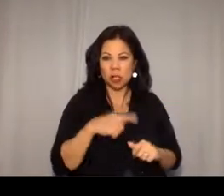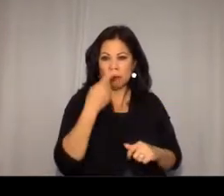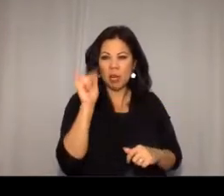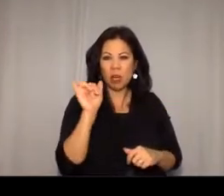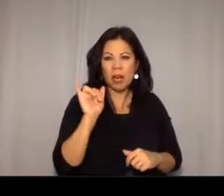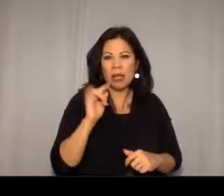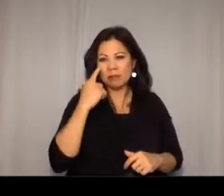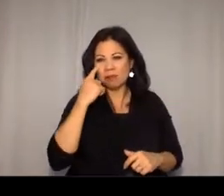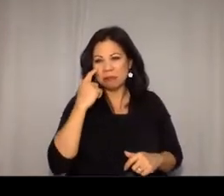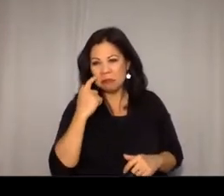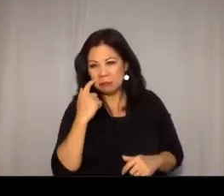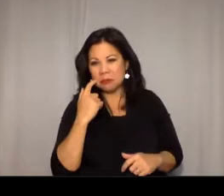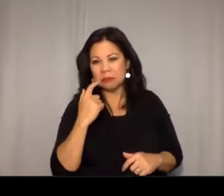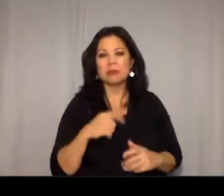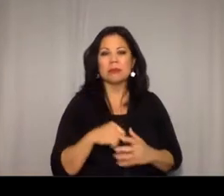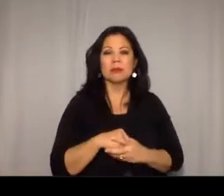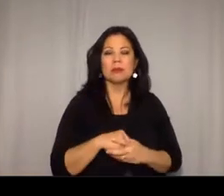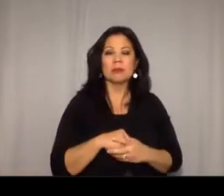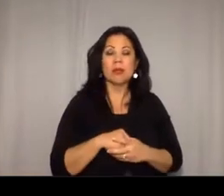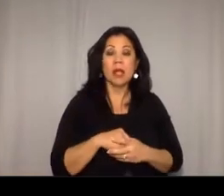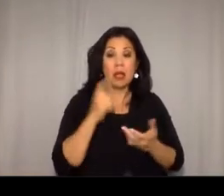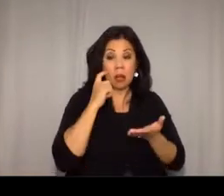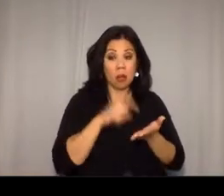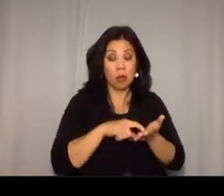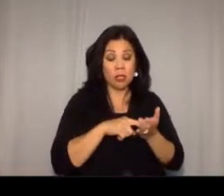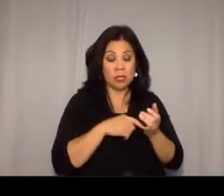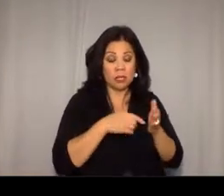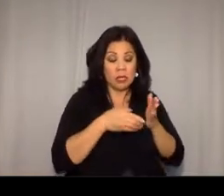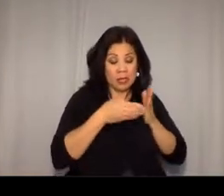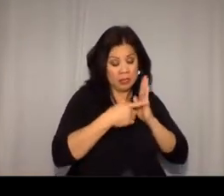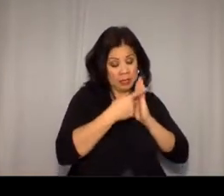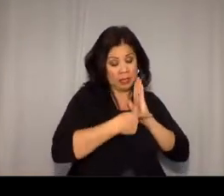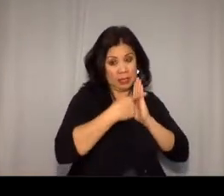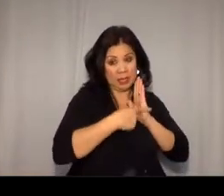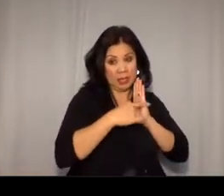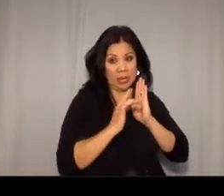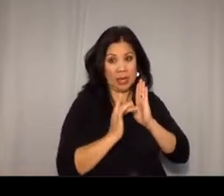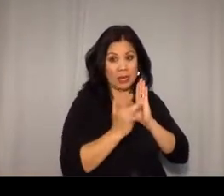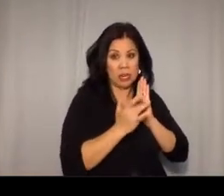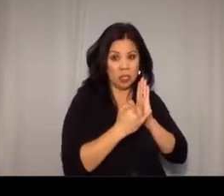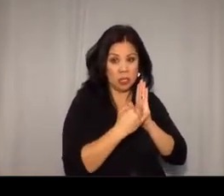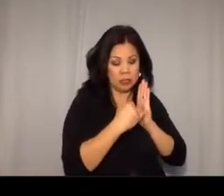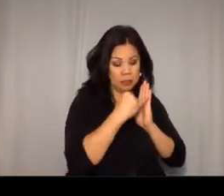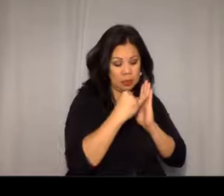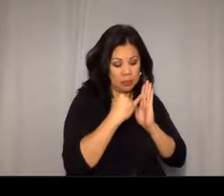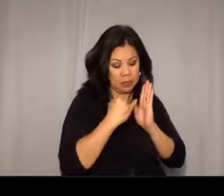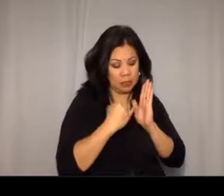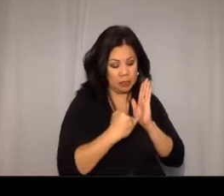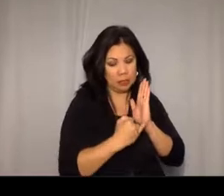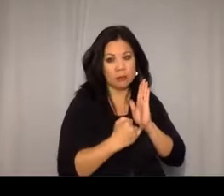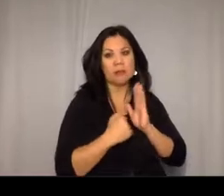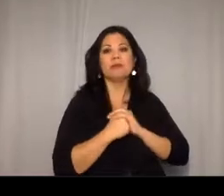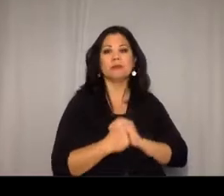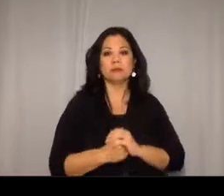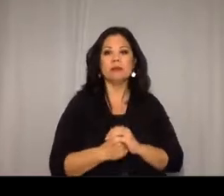it in red. Notice it touches the edge of the paper, and I'm just going to make a big old tear shape that